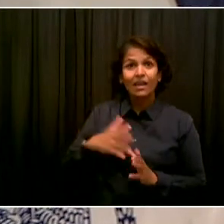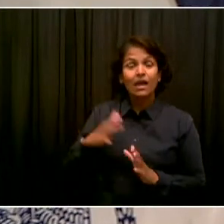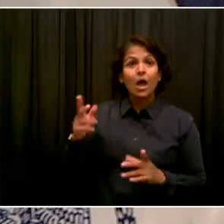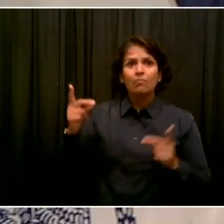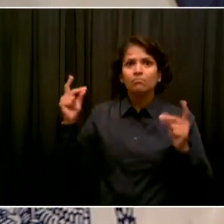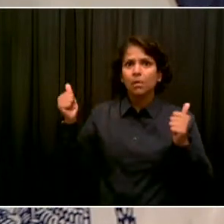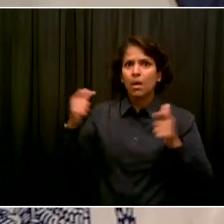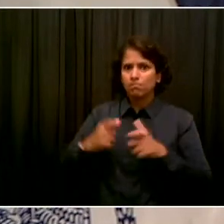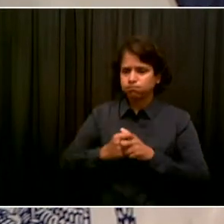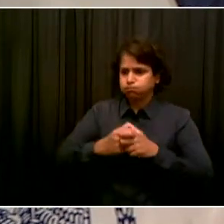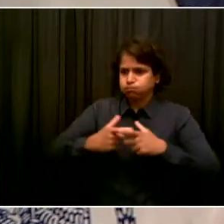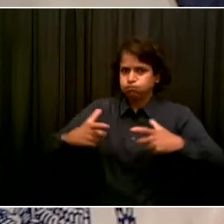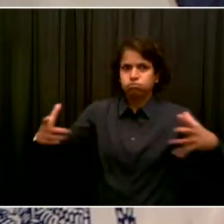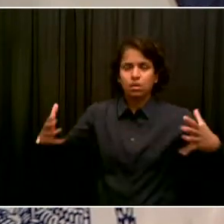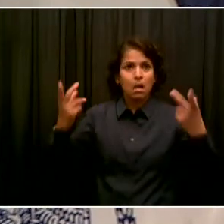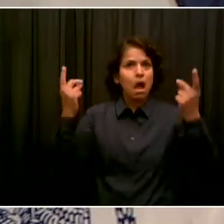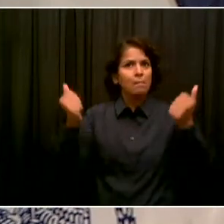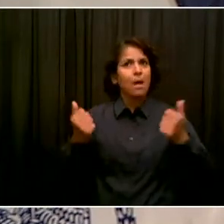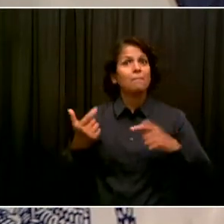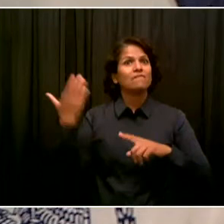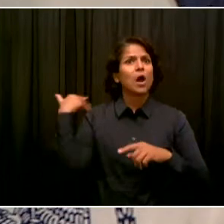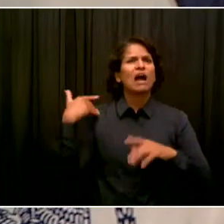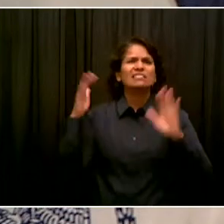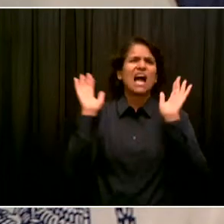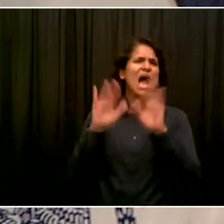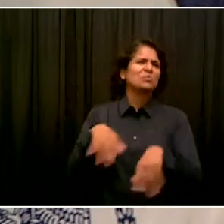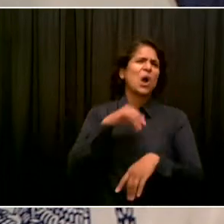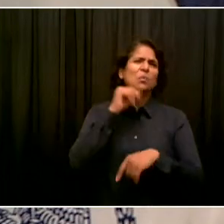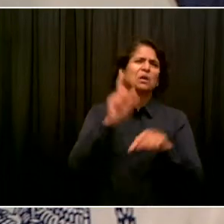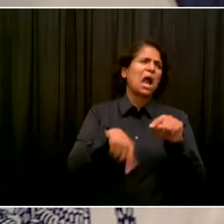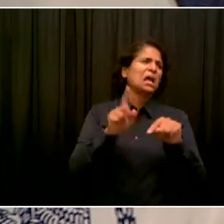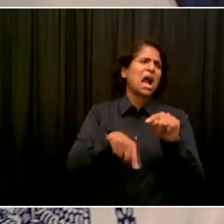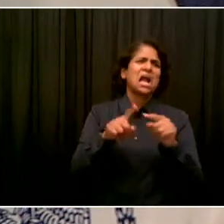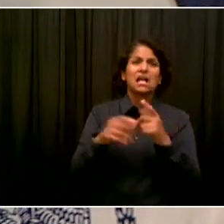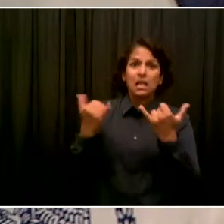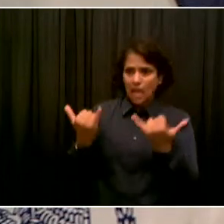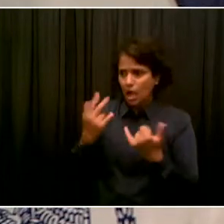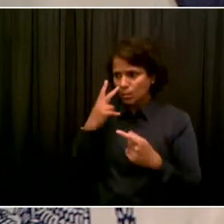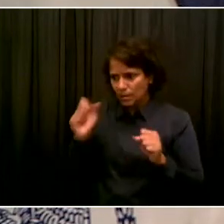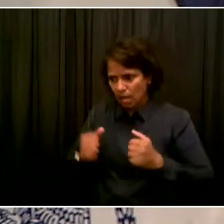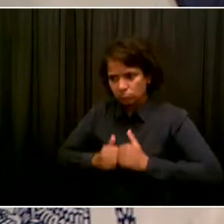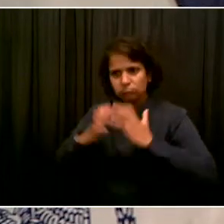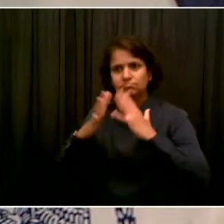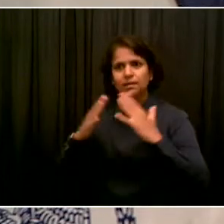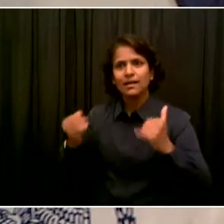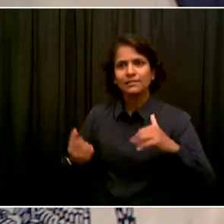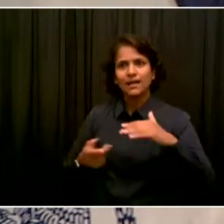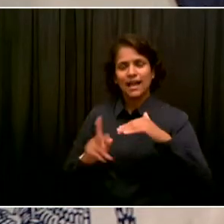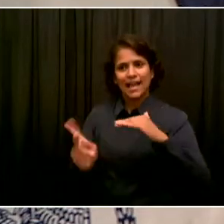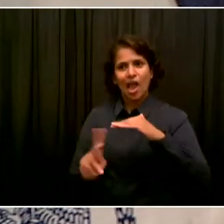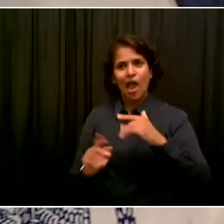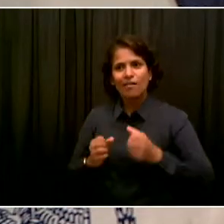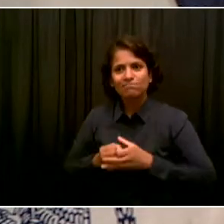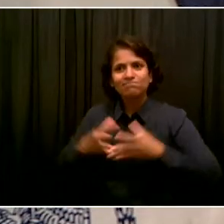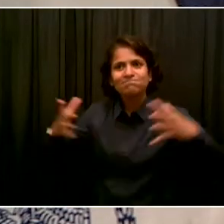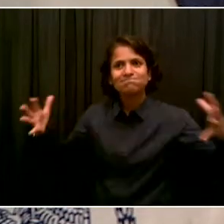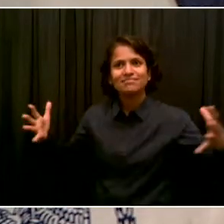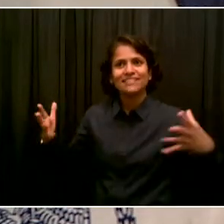inspiring things. And so I hope people stop for a moment to recognize whatever the challenges are going forward, starting with climate